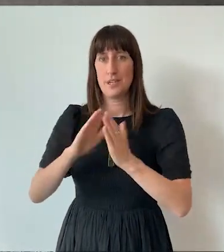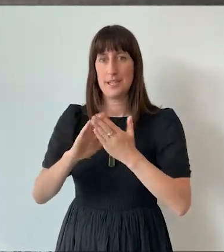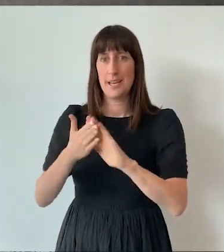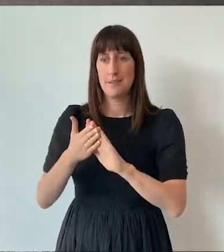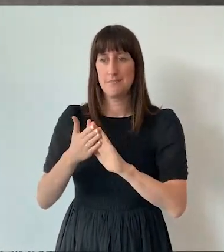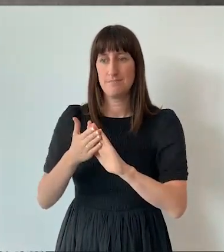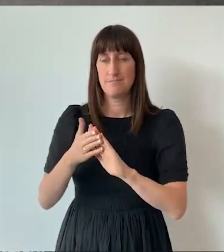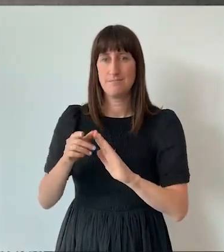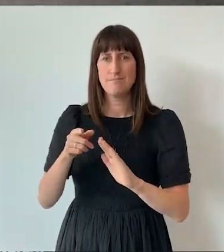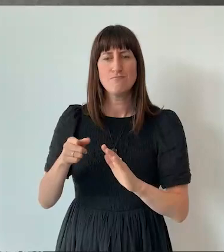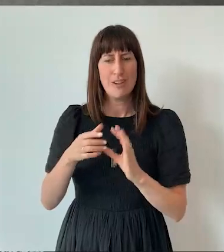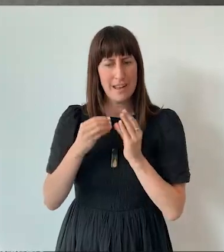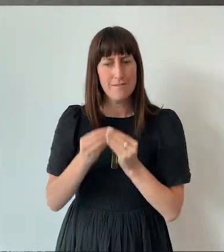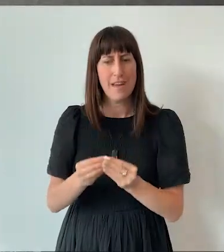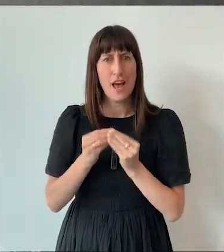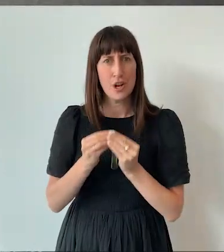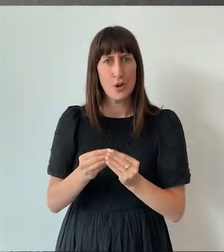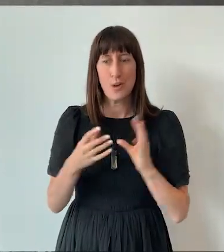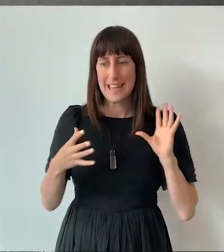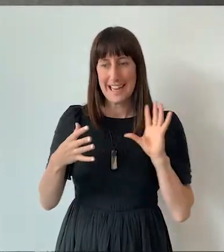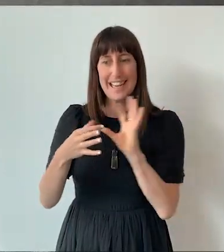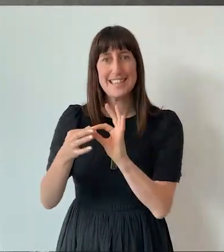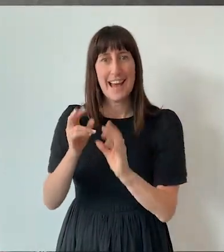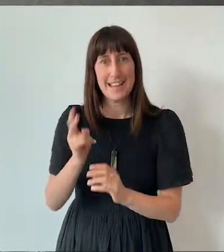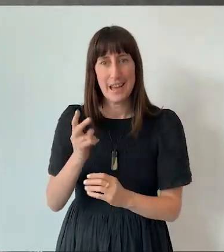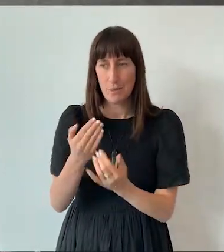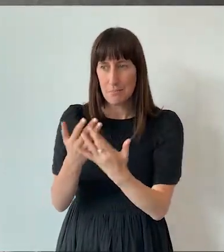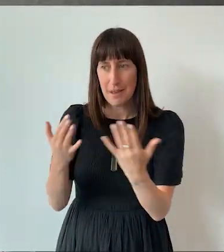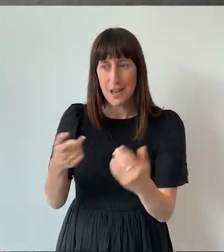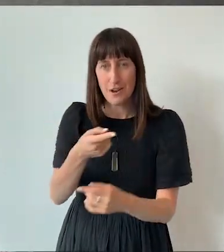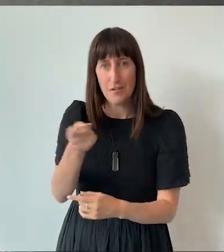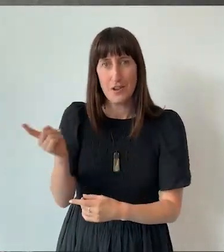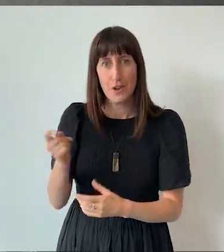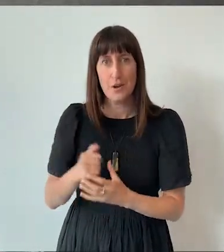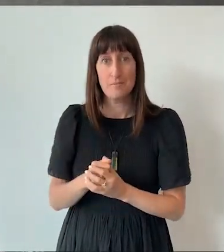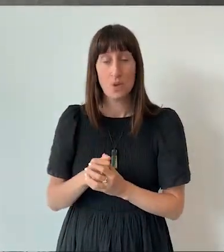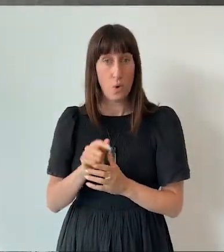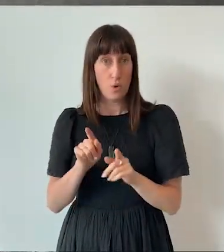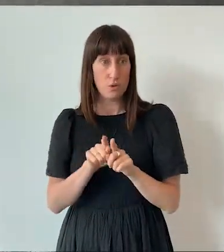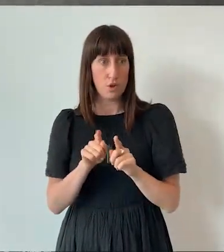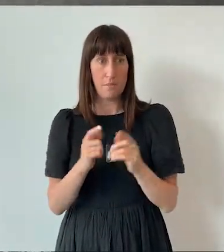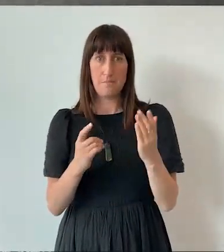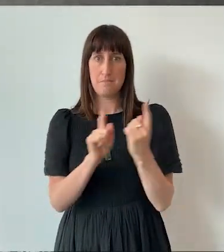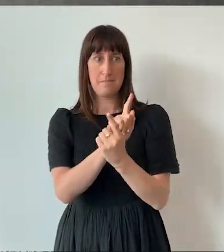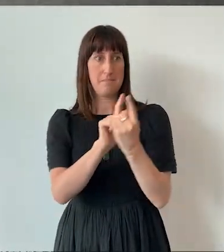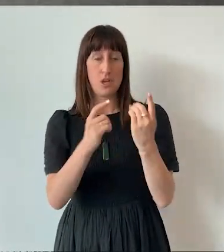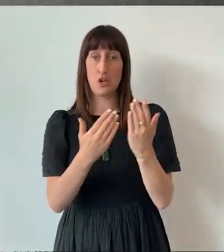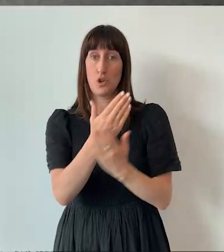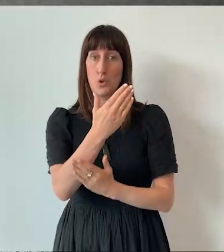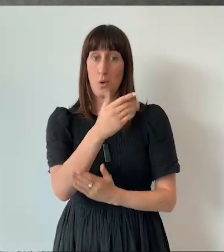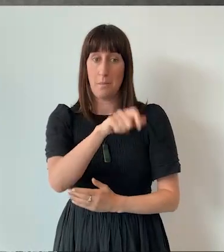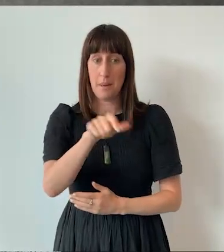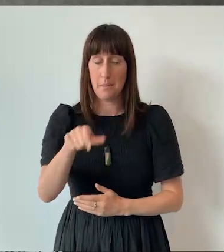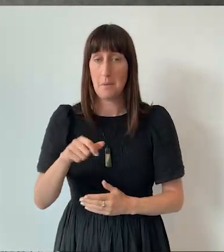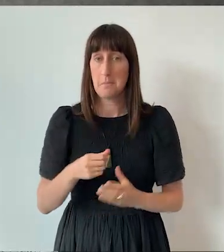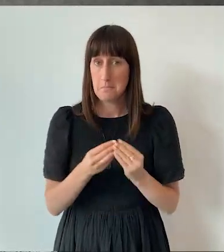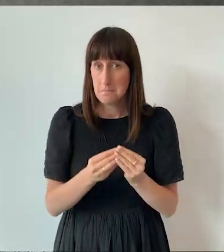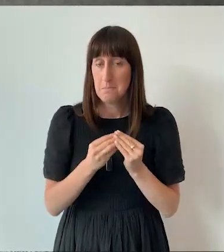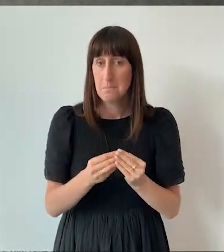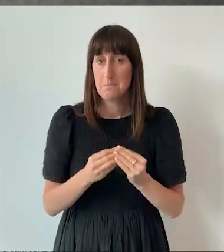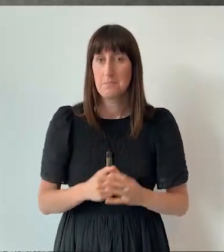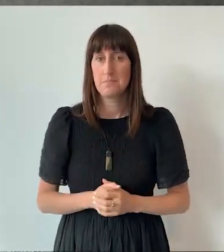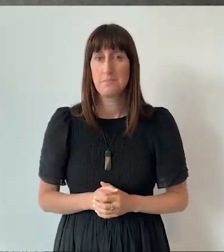really valued reconnecting with many of you and also getting to know some new people in this role.